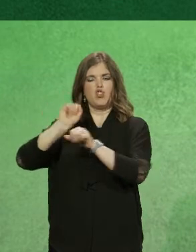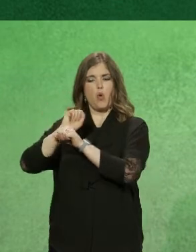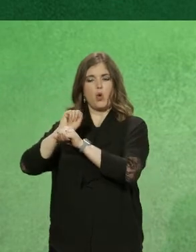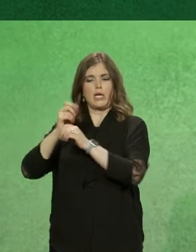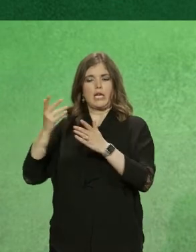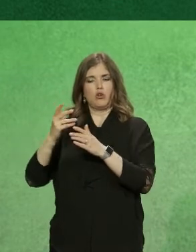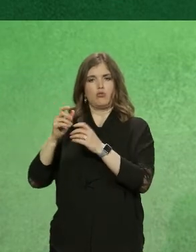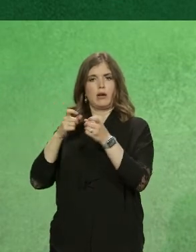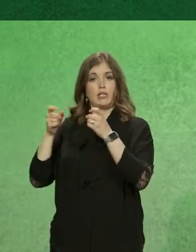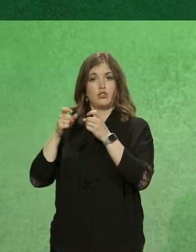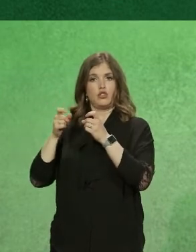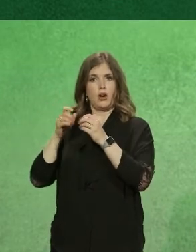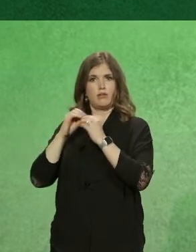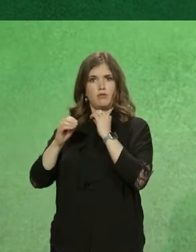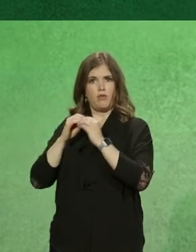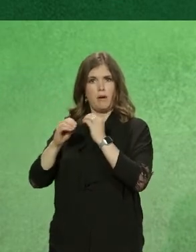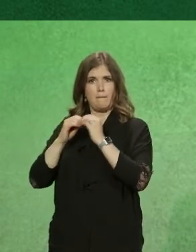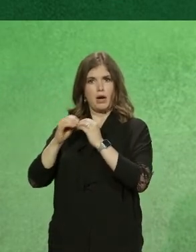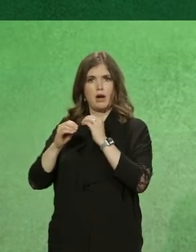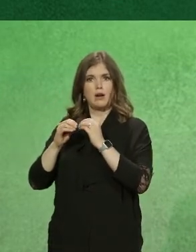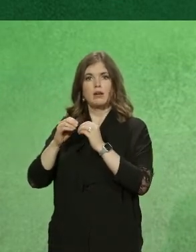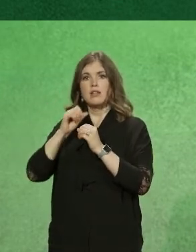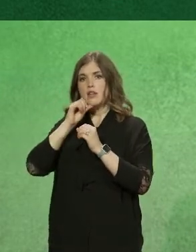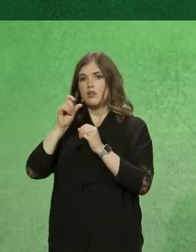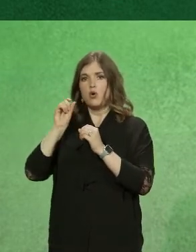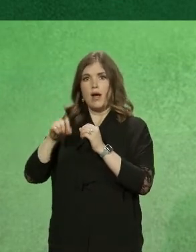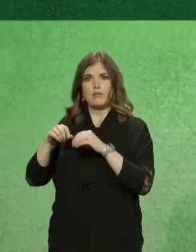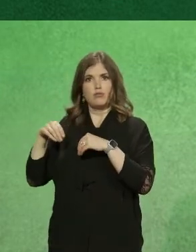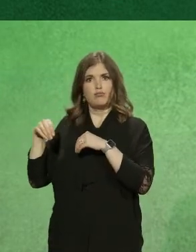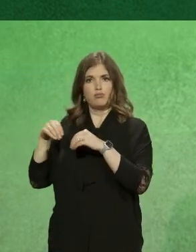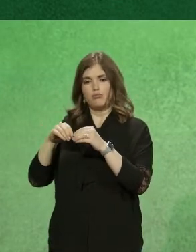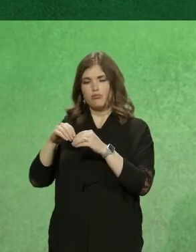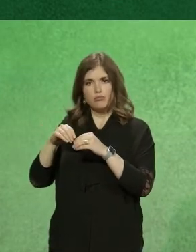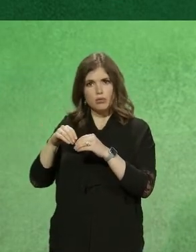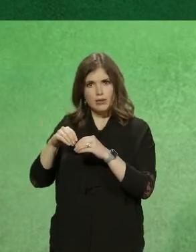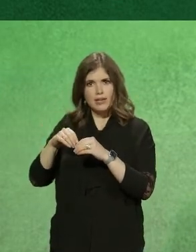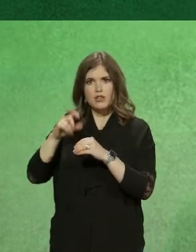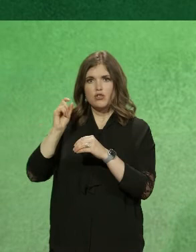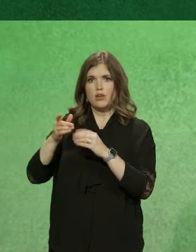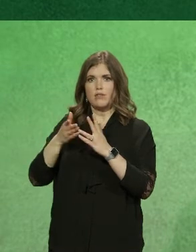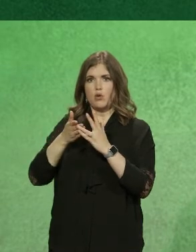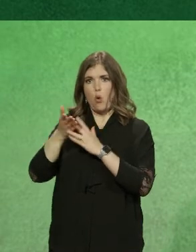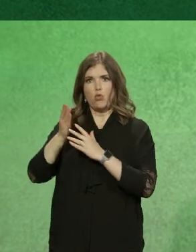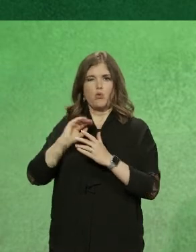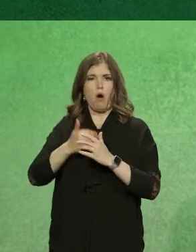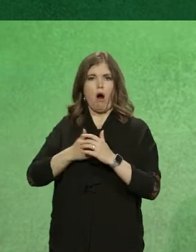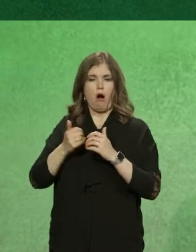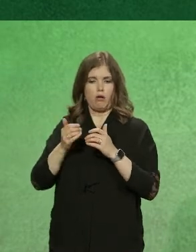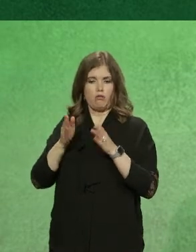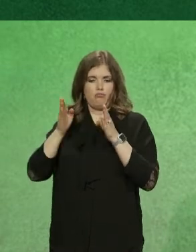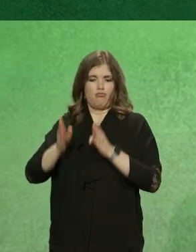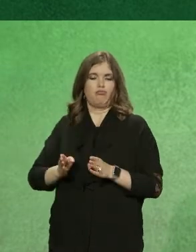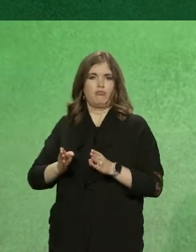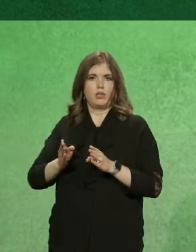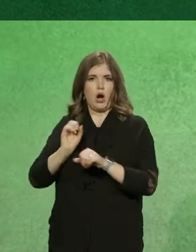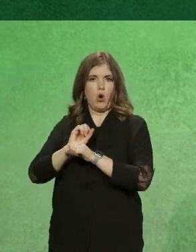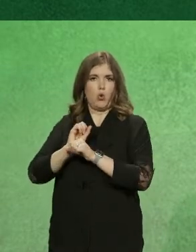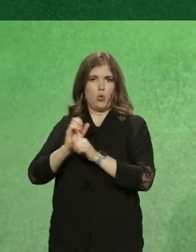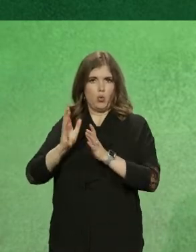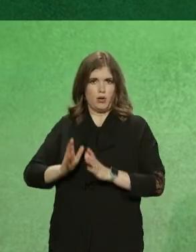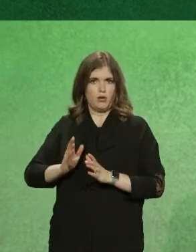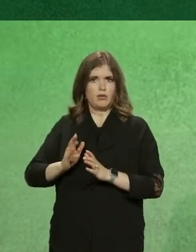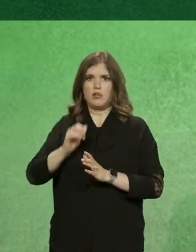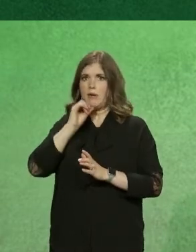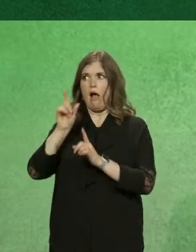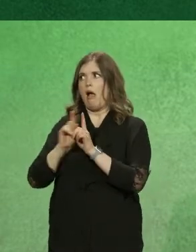within their locale. They do not have to move long distances. Probably they will just have to go to our agents that we shall have trained. Then on the other